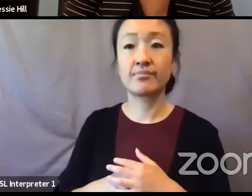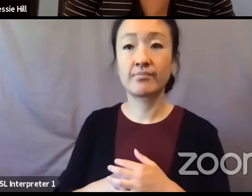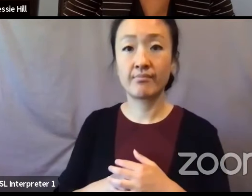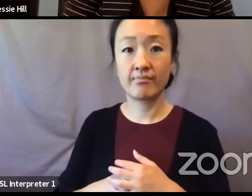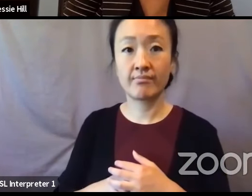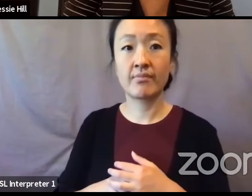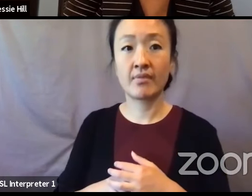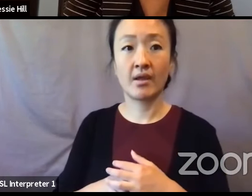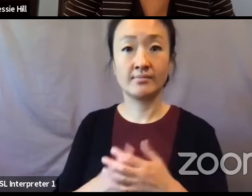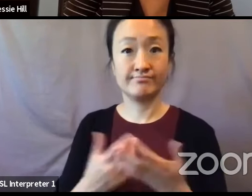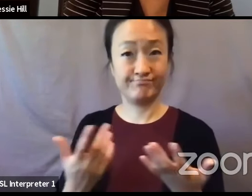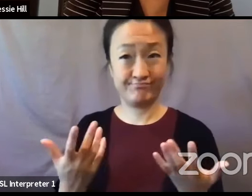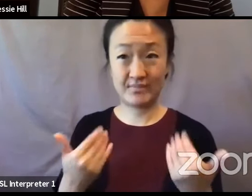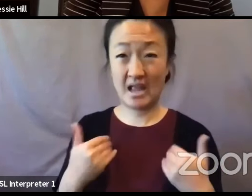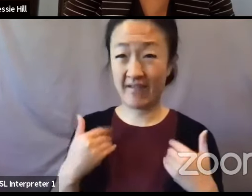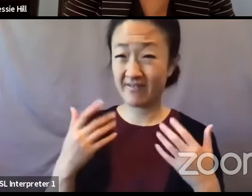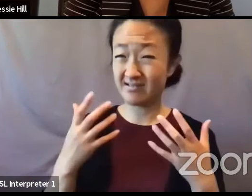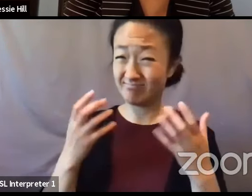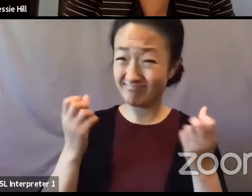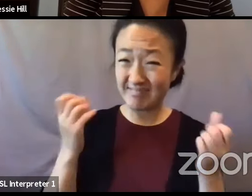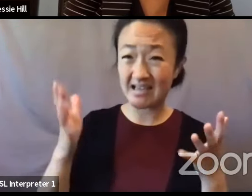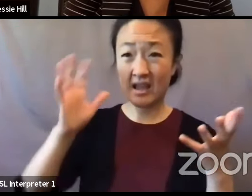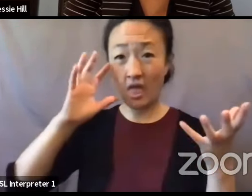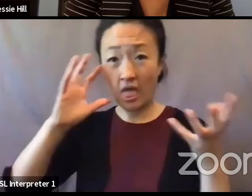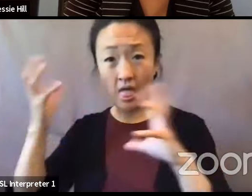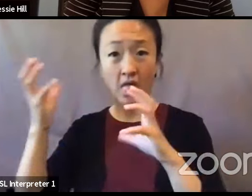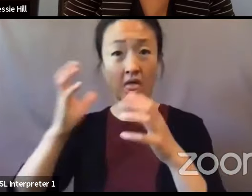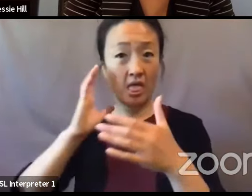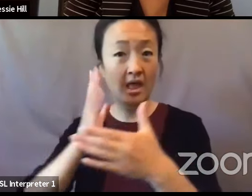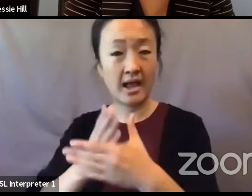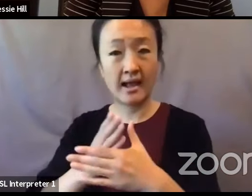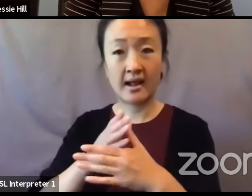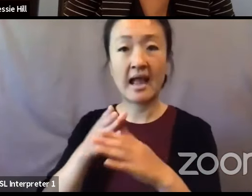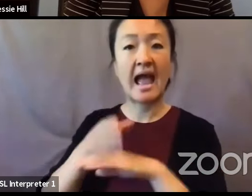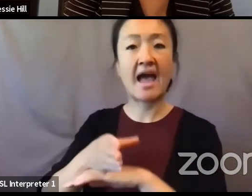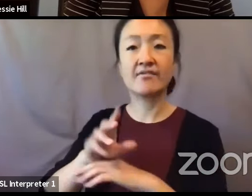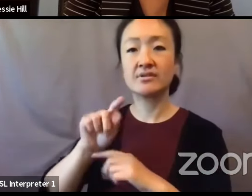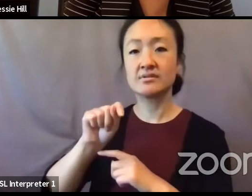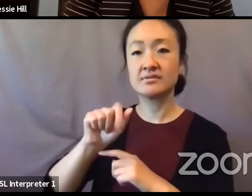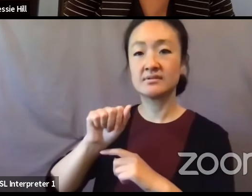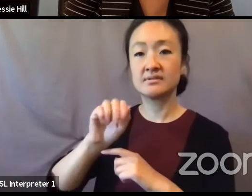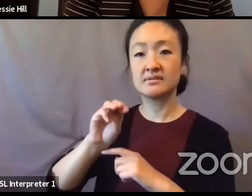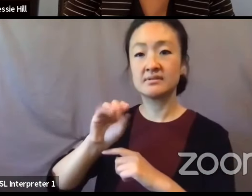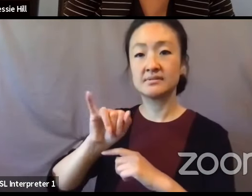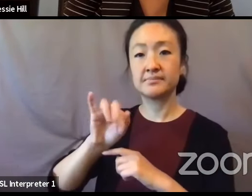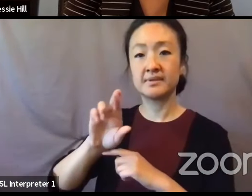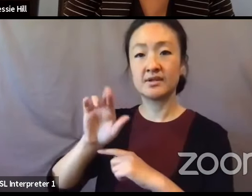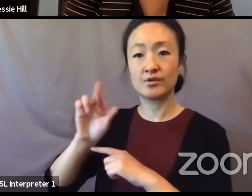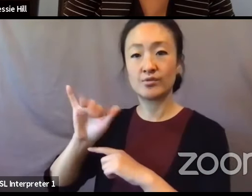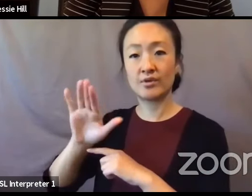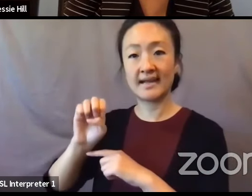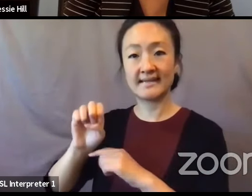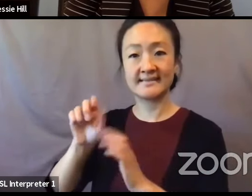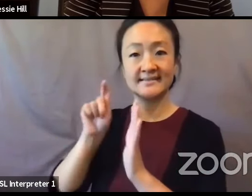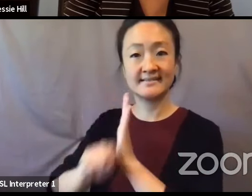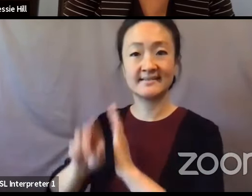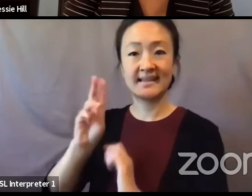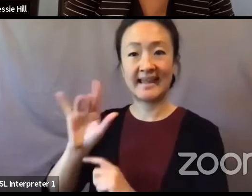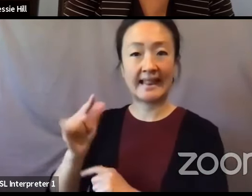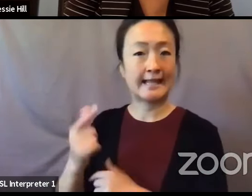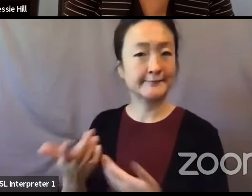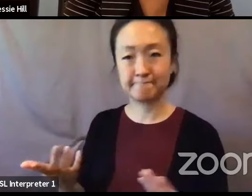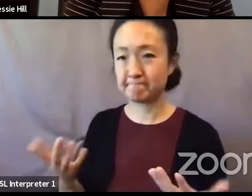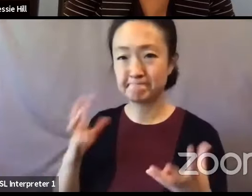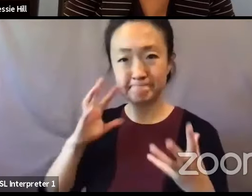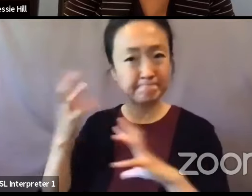was not a lot of disruption after the Tamir Rice killing. There was not a lot of disruption at